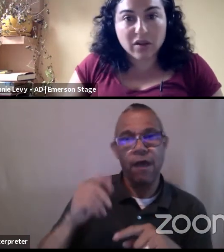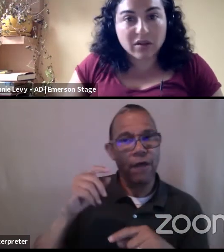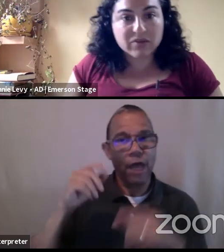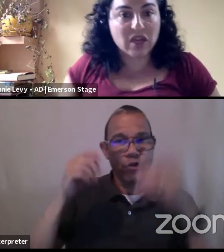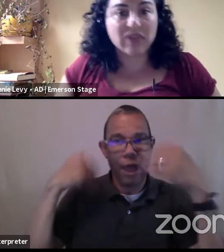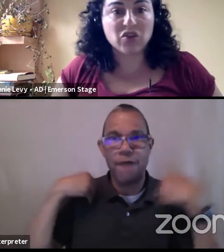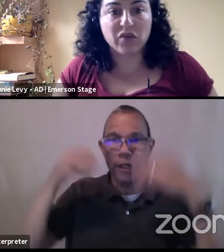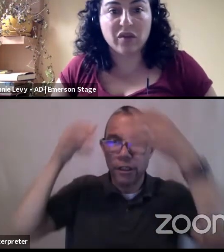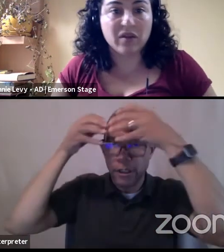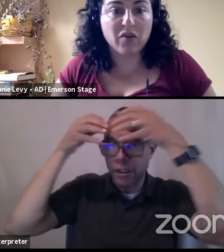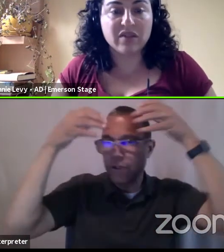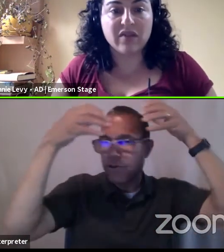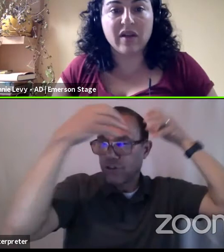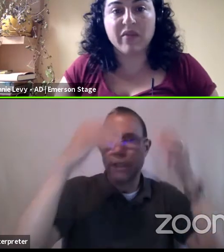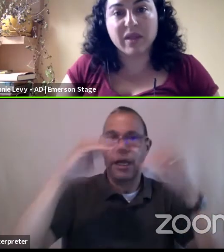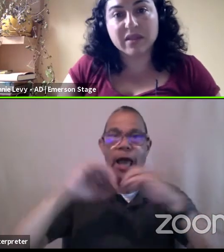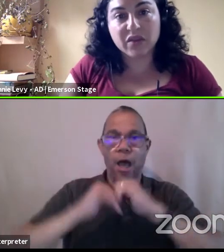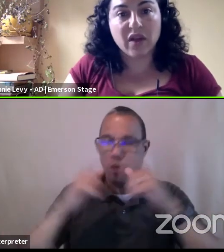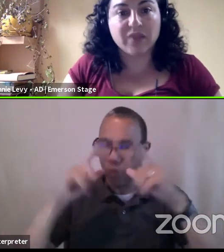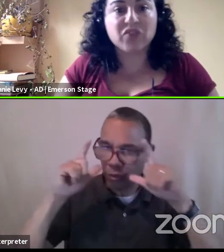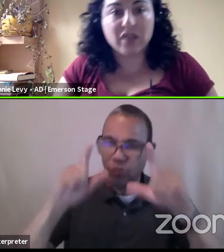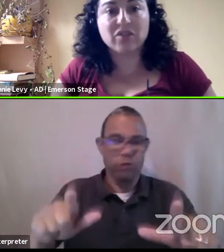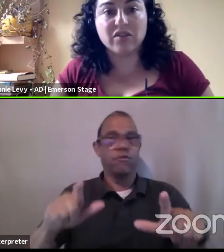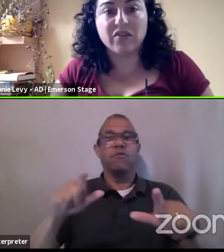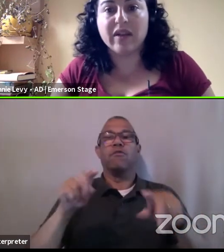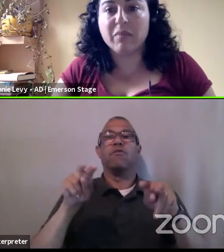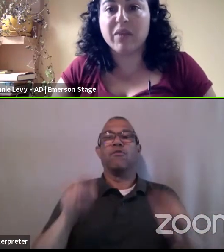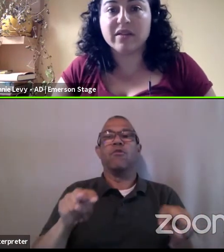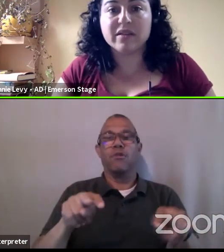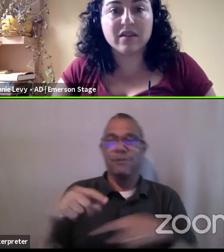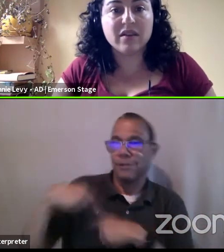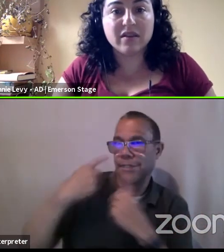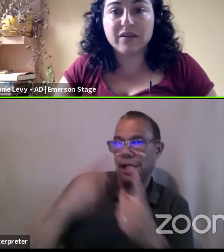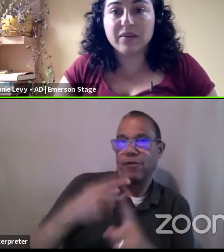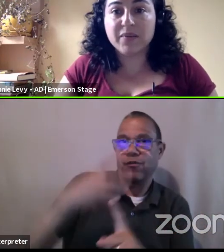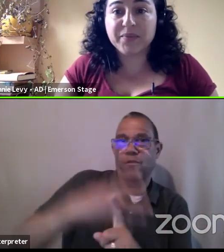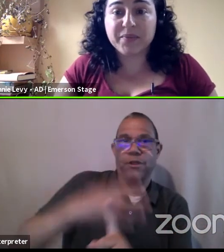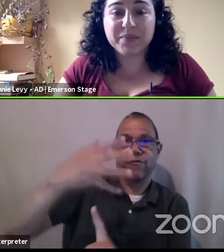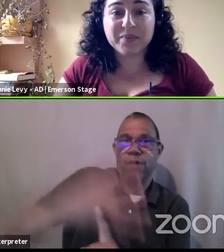of how that's all changed over the course of the couple of months that you've gotten a chance to develop this.